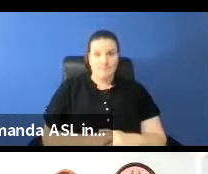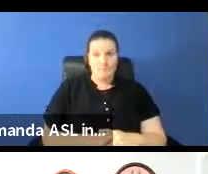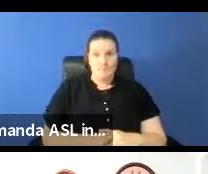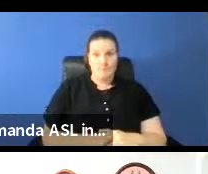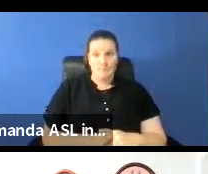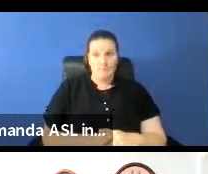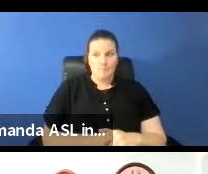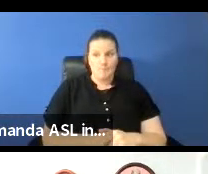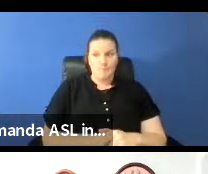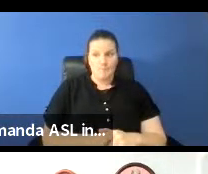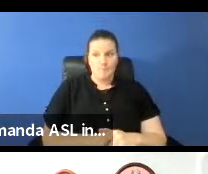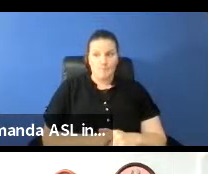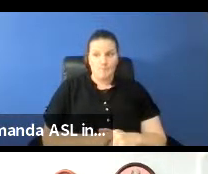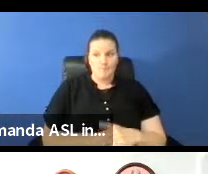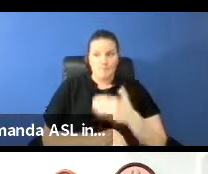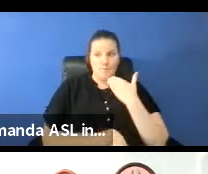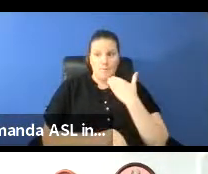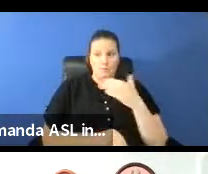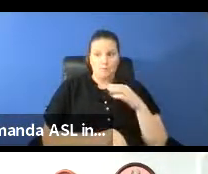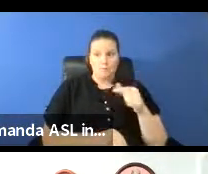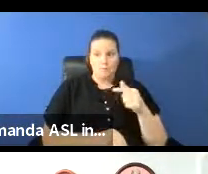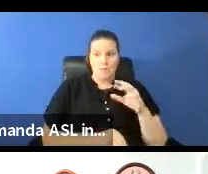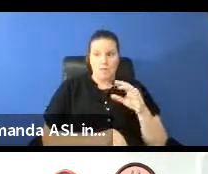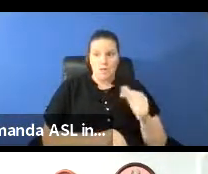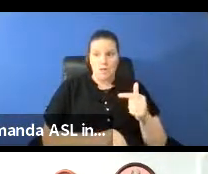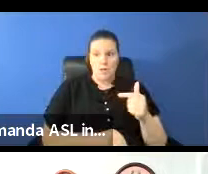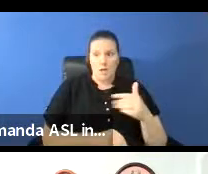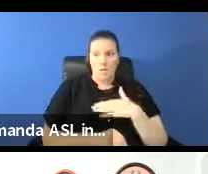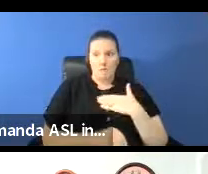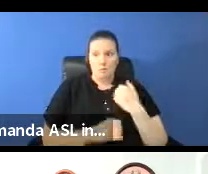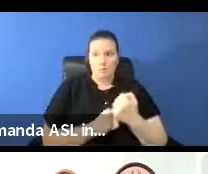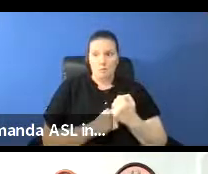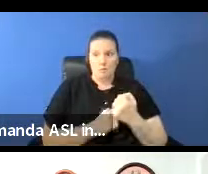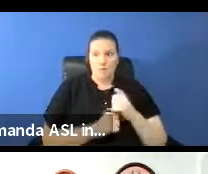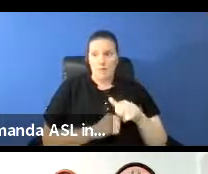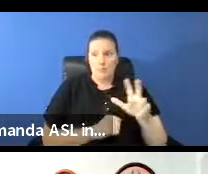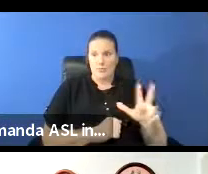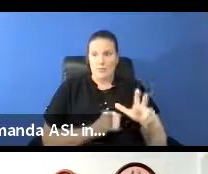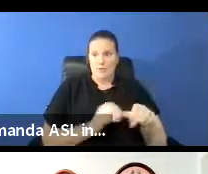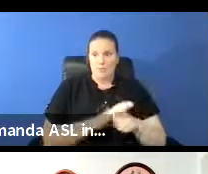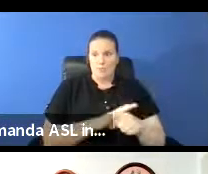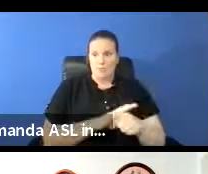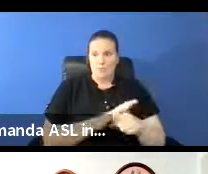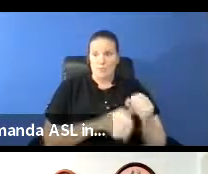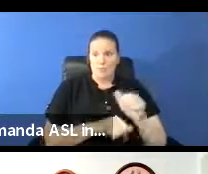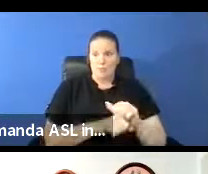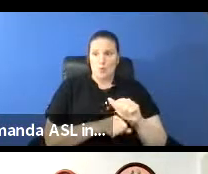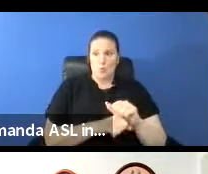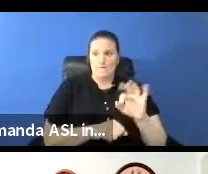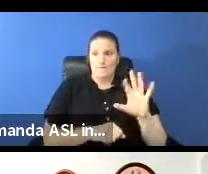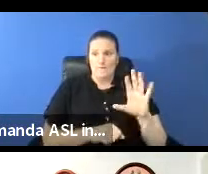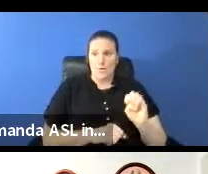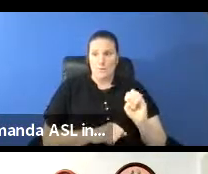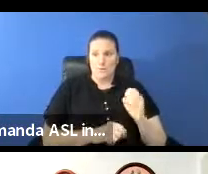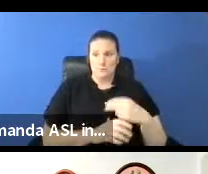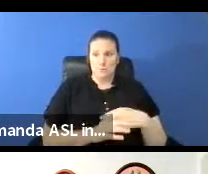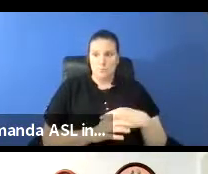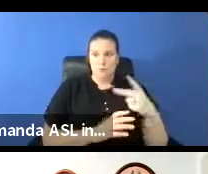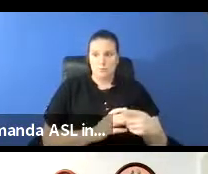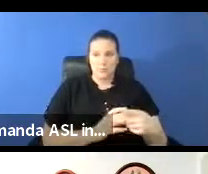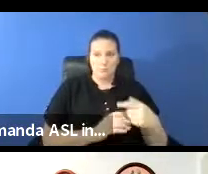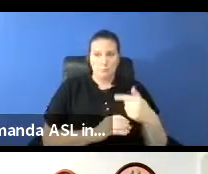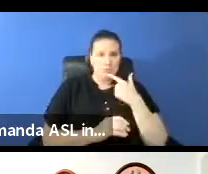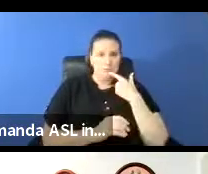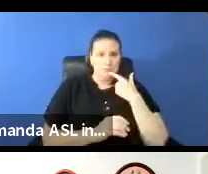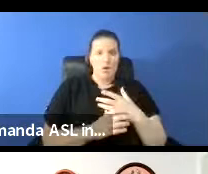Thanks, Greg. Happy to support, sort of speaking on behalf of the 3 regional workforce boards of this project. I can say there's also